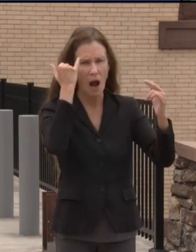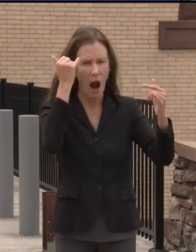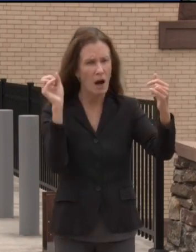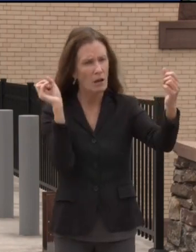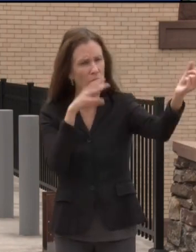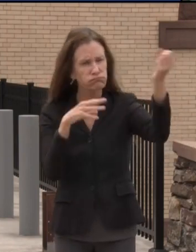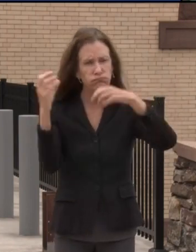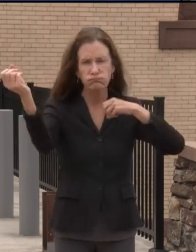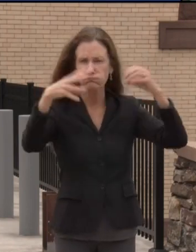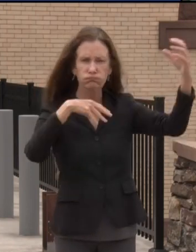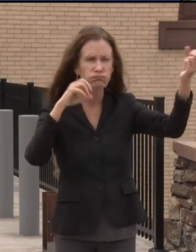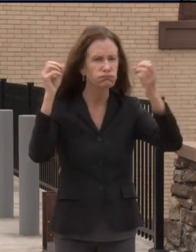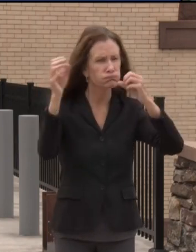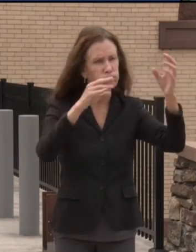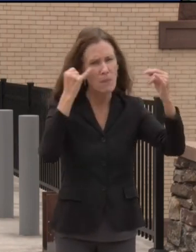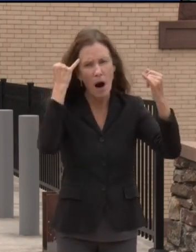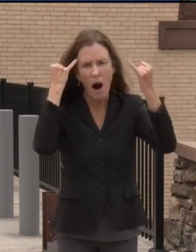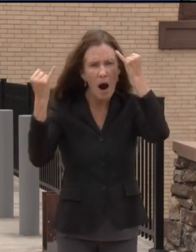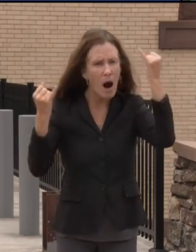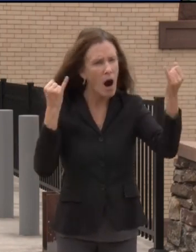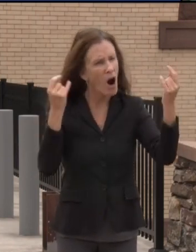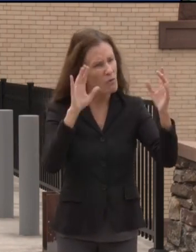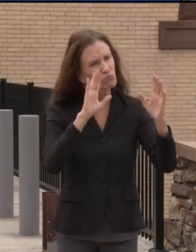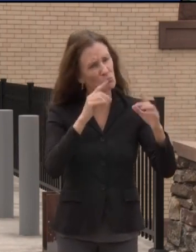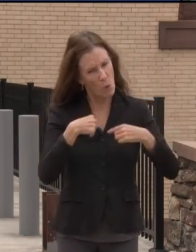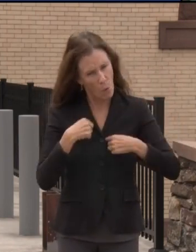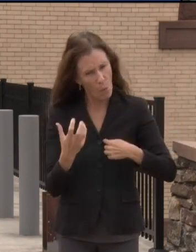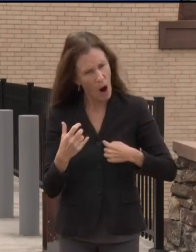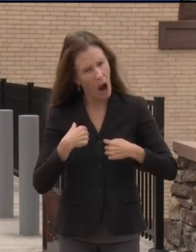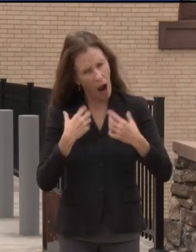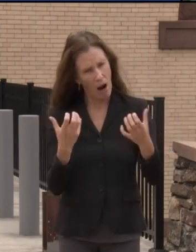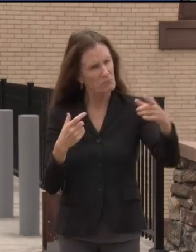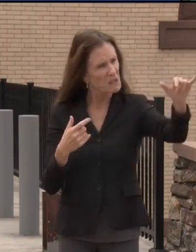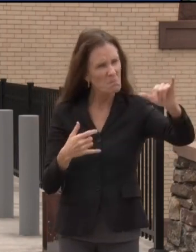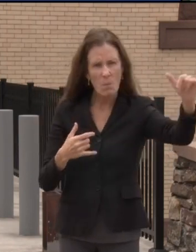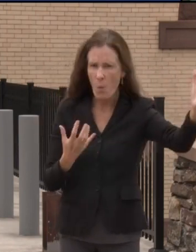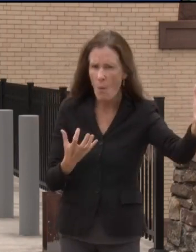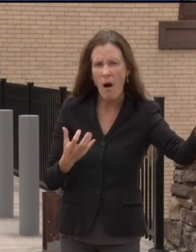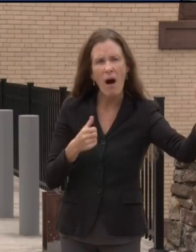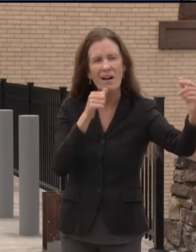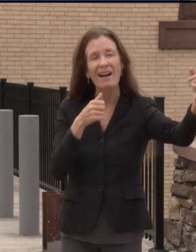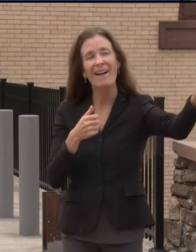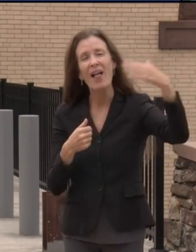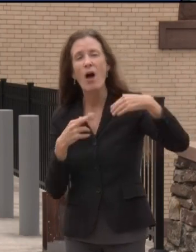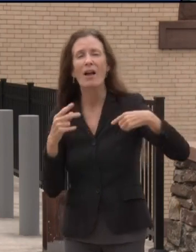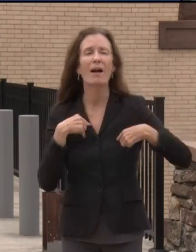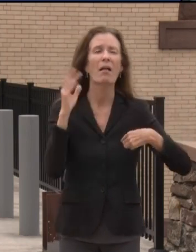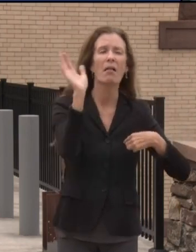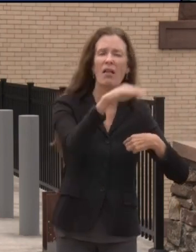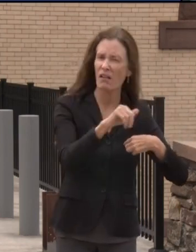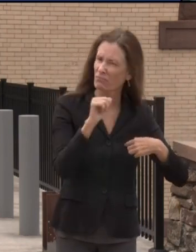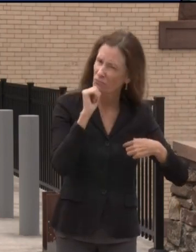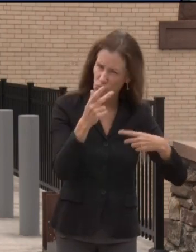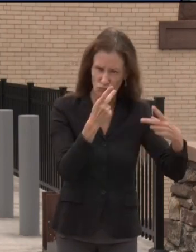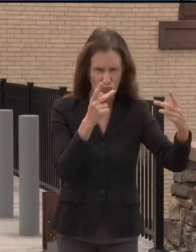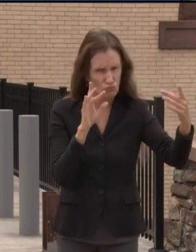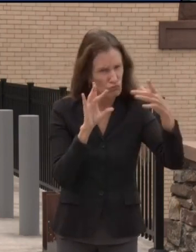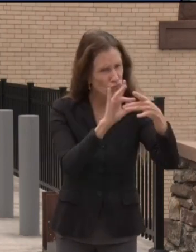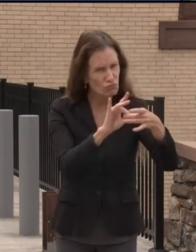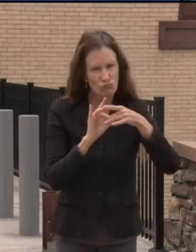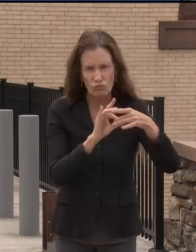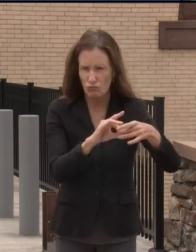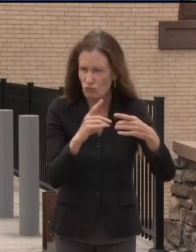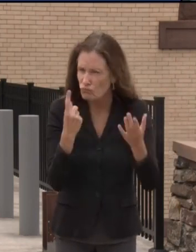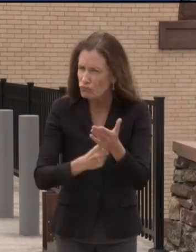in this, but both parties really are interested in doing this. And part of the reason for that is because the county commissioners really want this to happen. That's a bipartisan